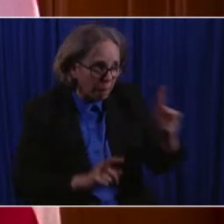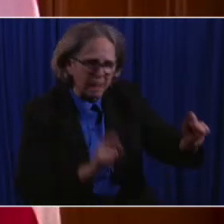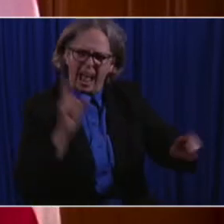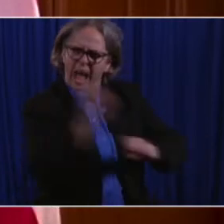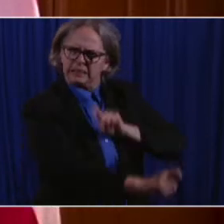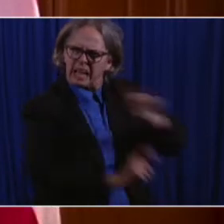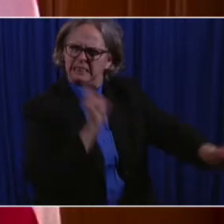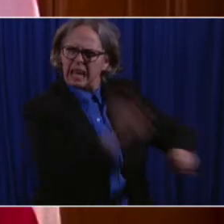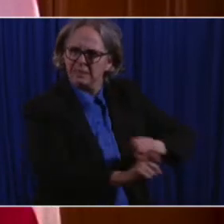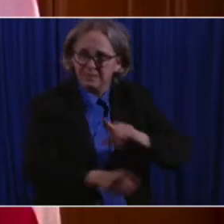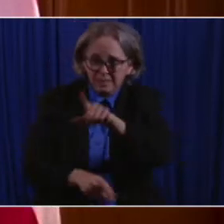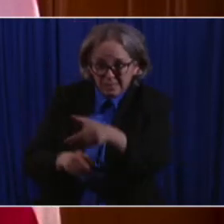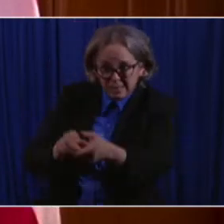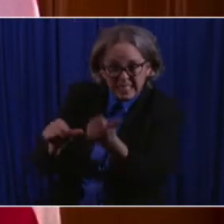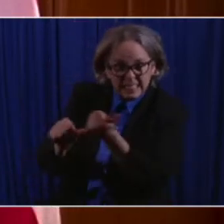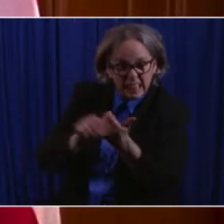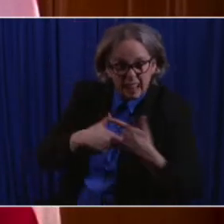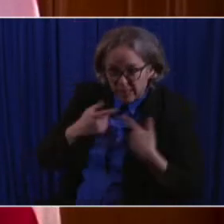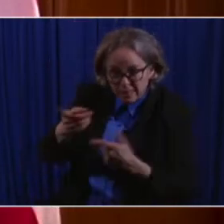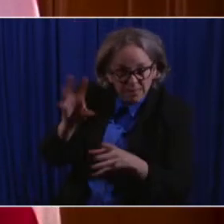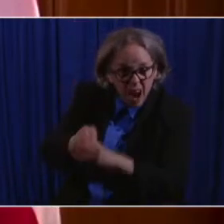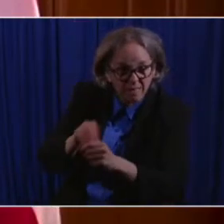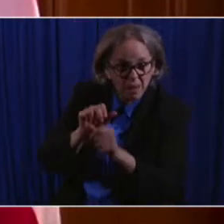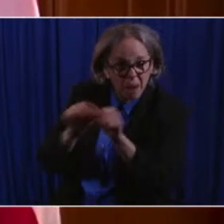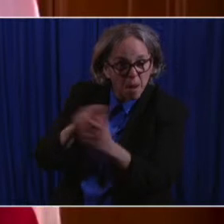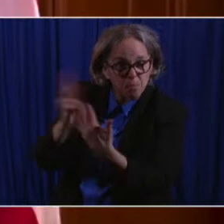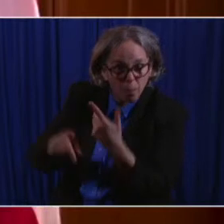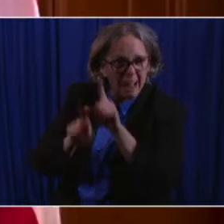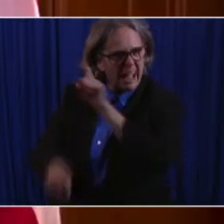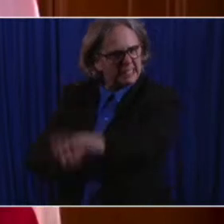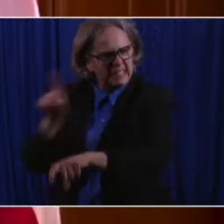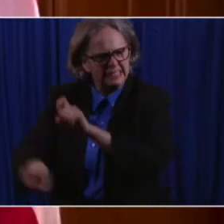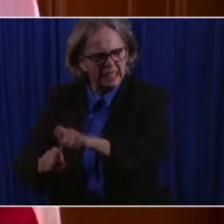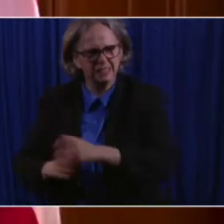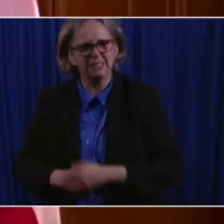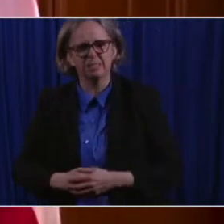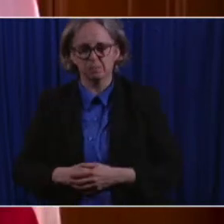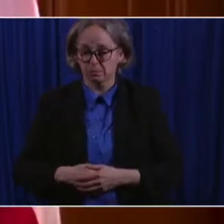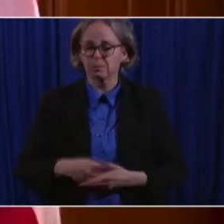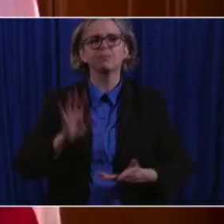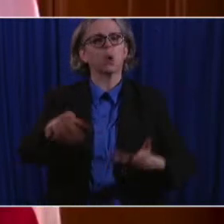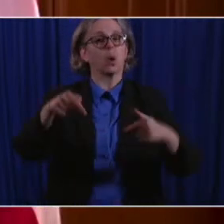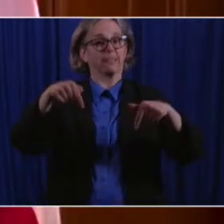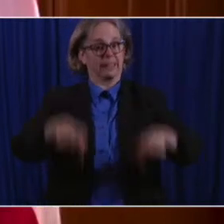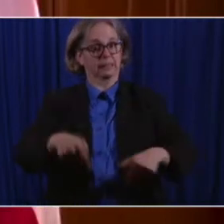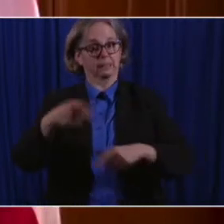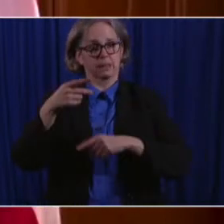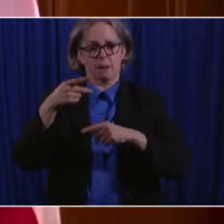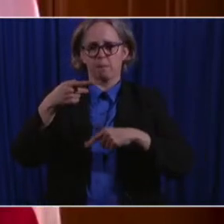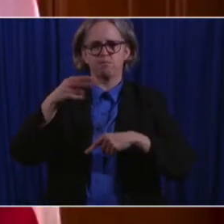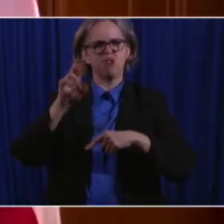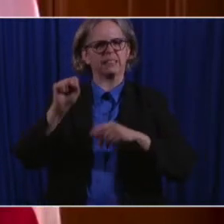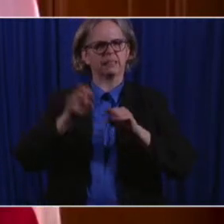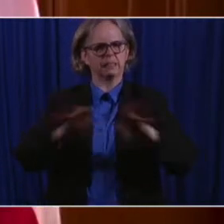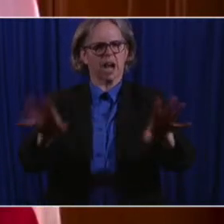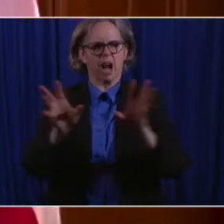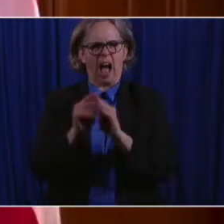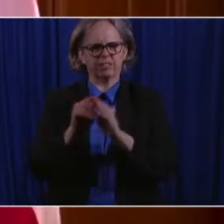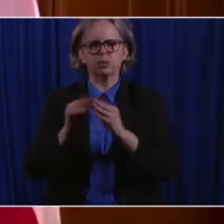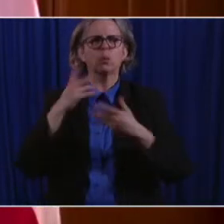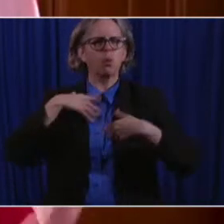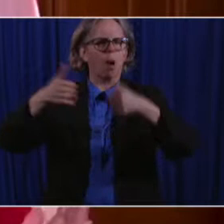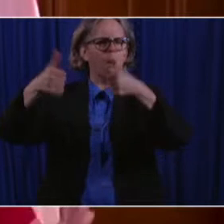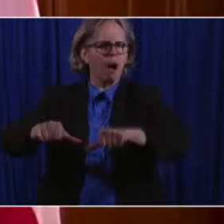press conference, going to put up on our webpage the assisted living and the nursing homes that